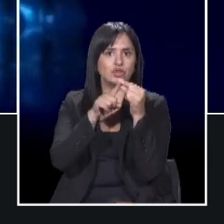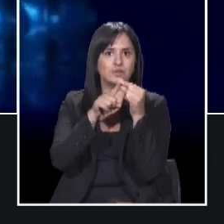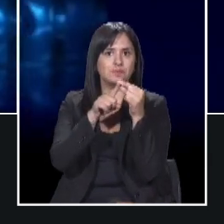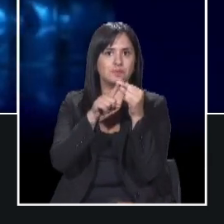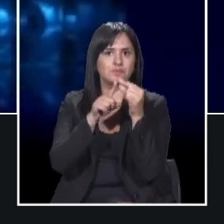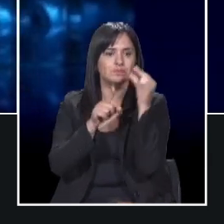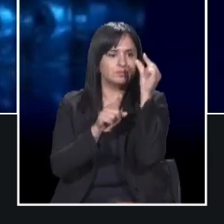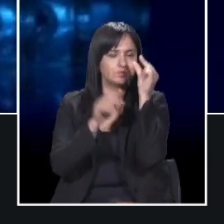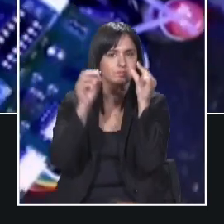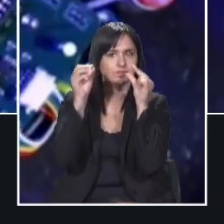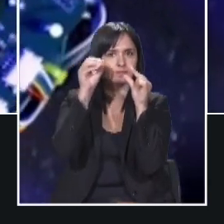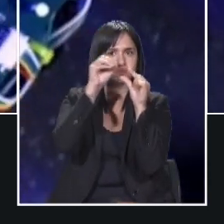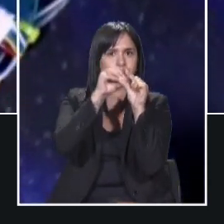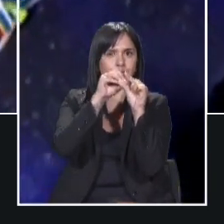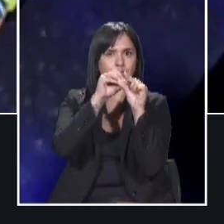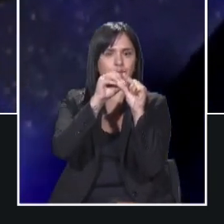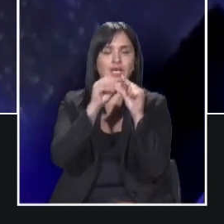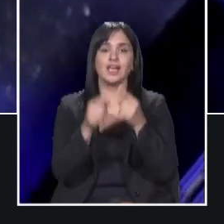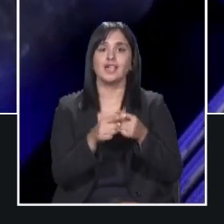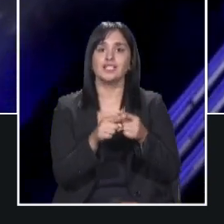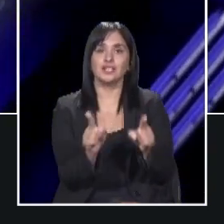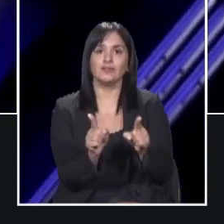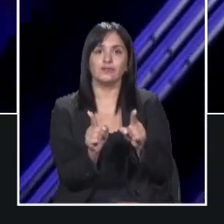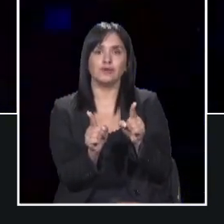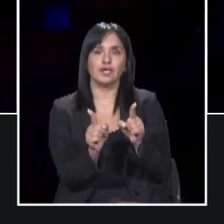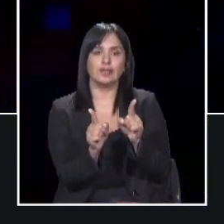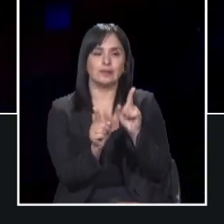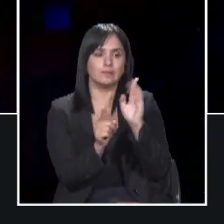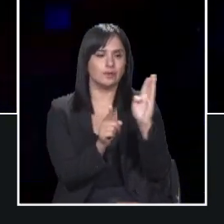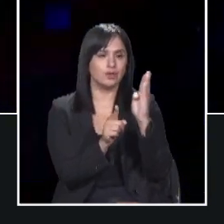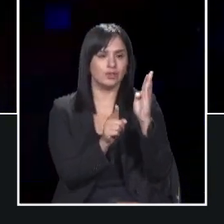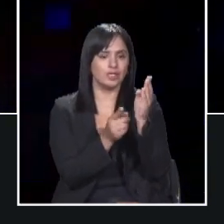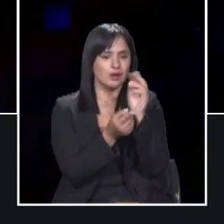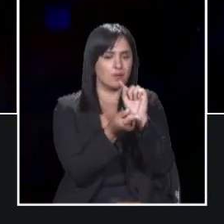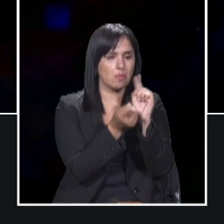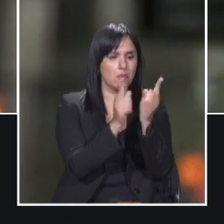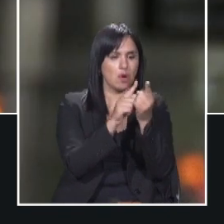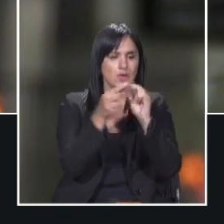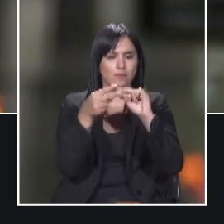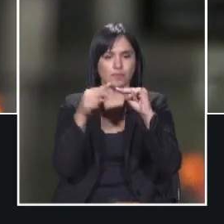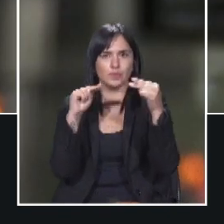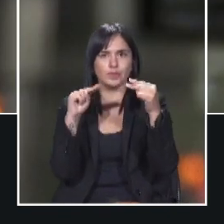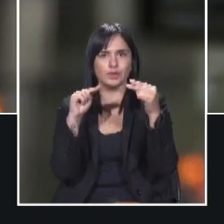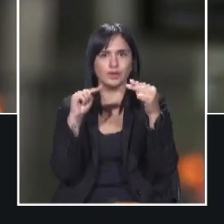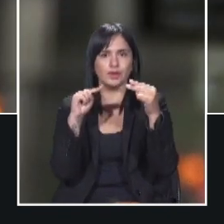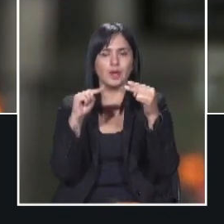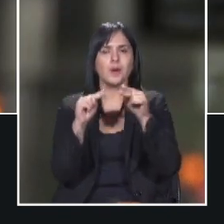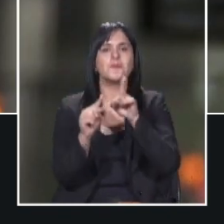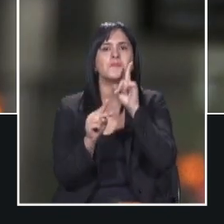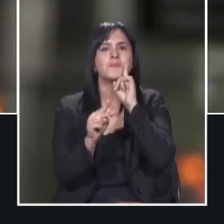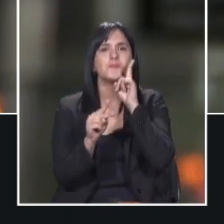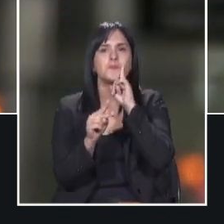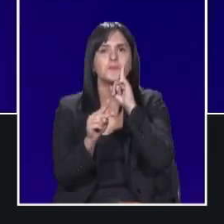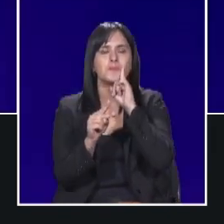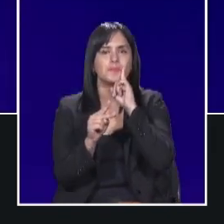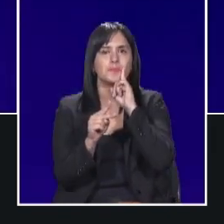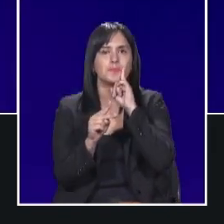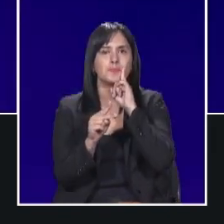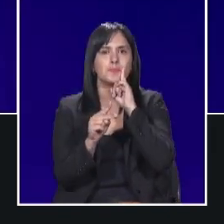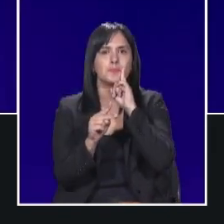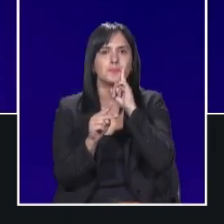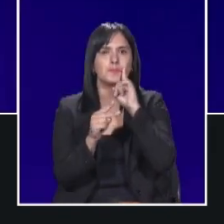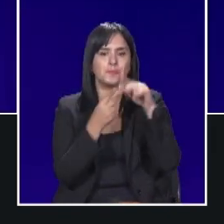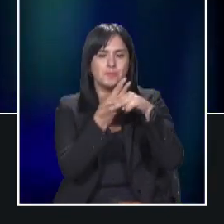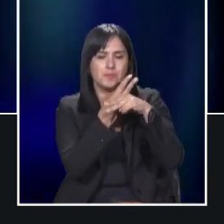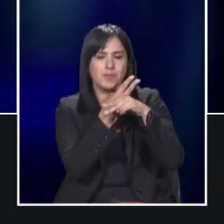we've genetically modified them to carry these proteins and stick them on a chip and manage to keep